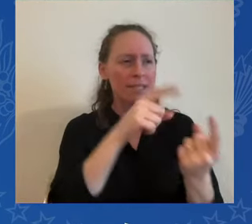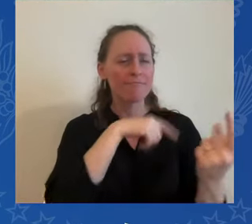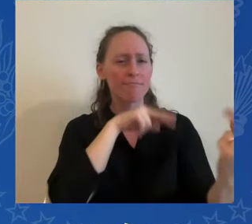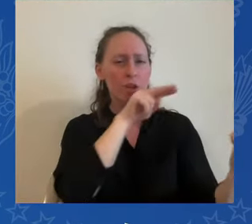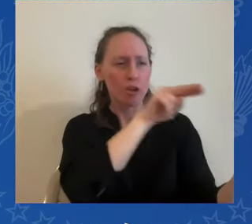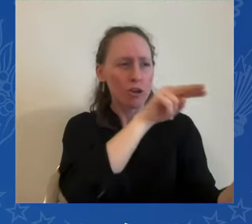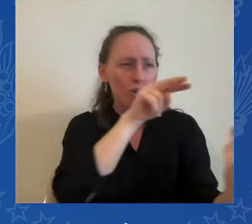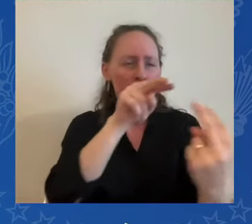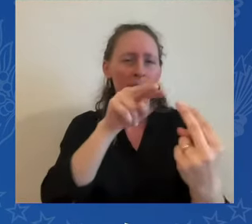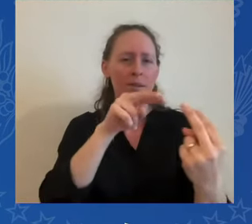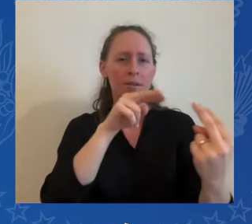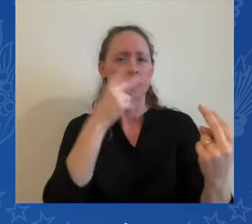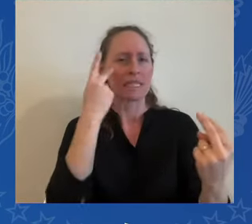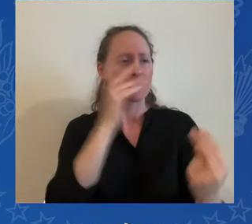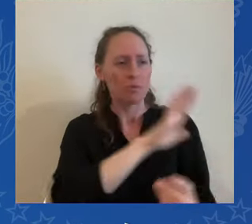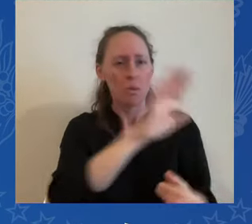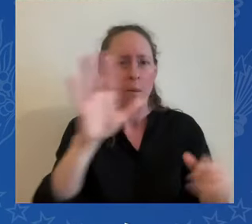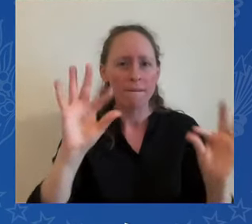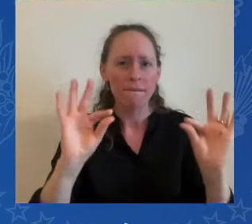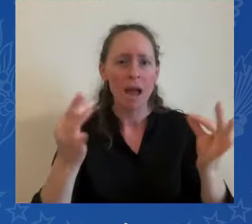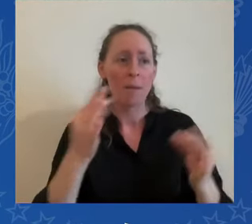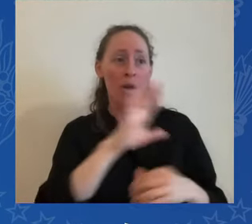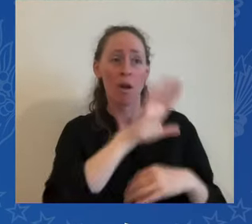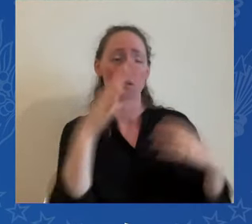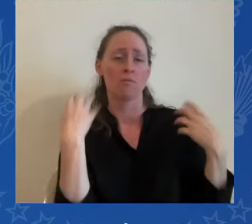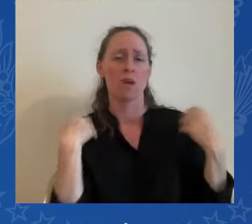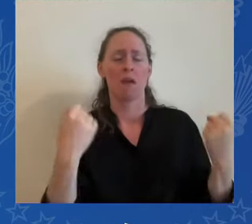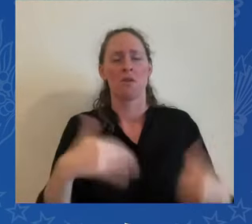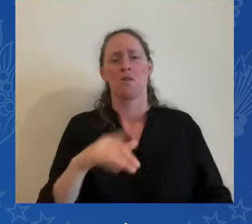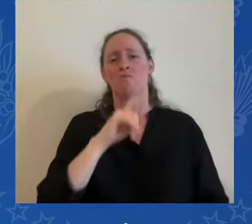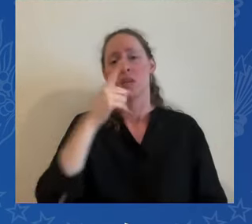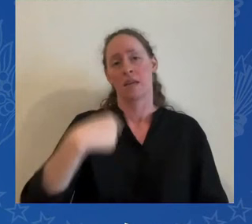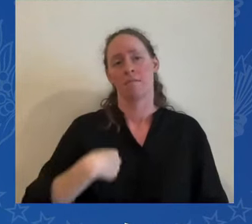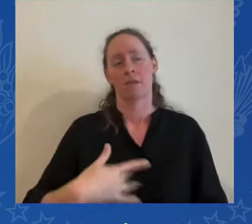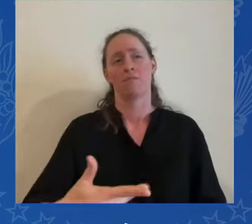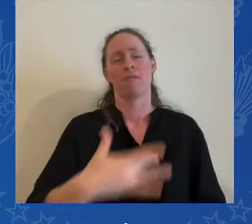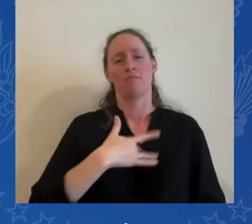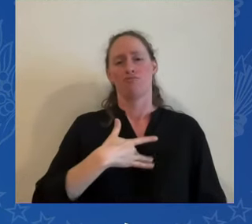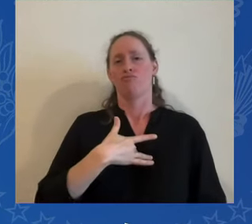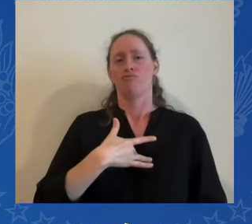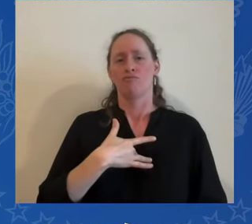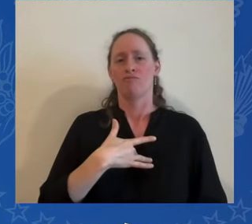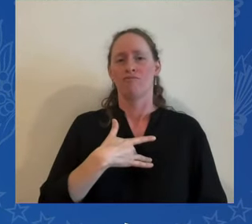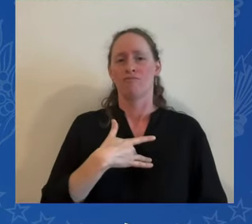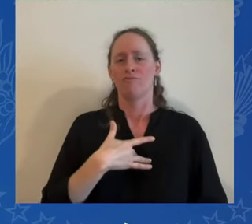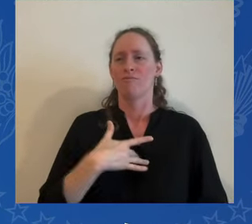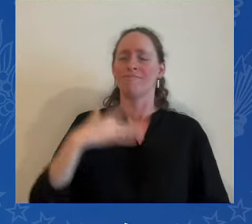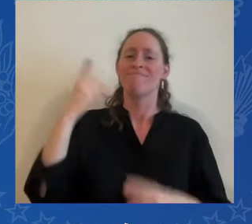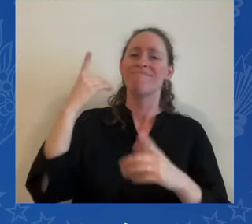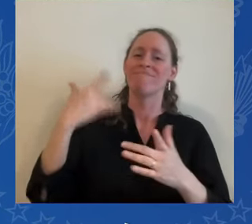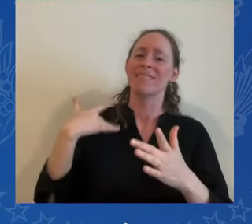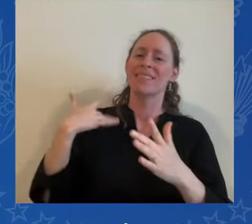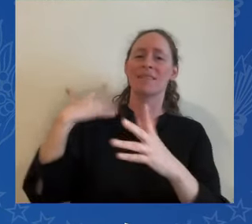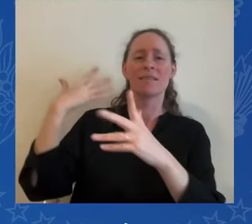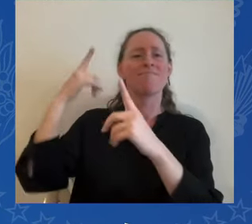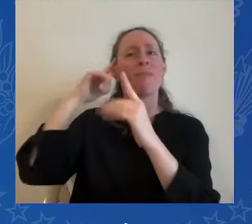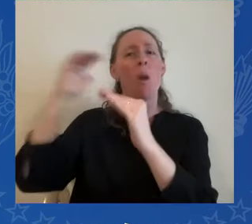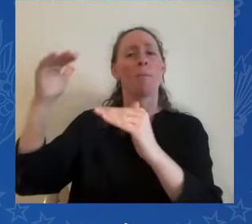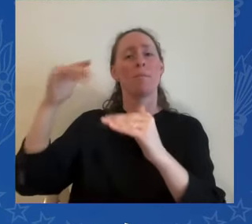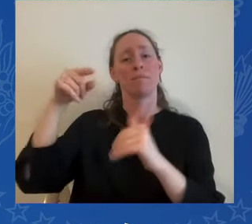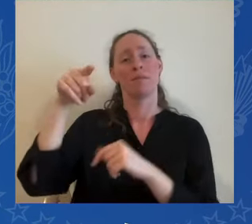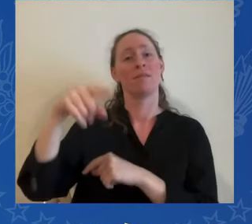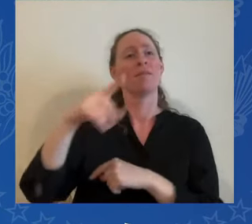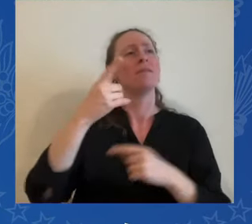country. You represent, and this is not hyperbole, you represent the very best of us. You represent the best of who we are as